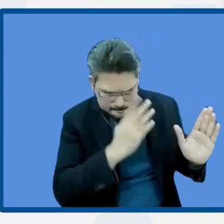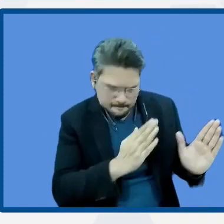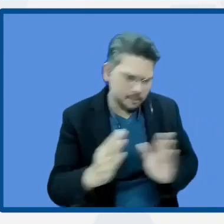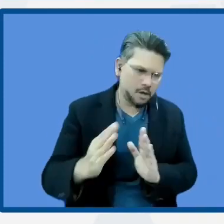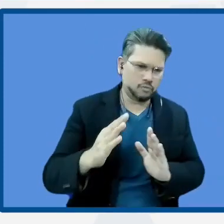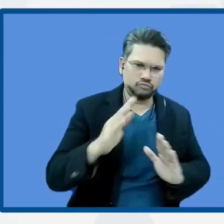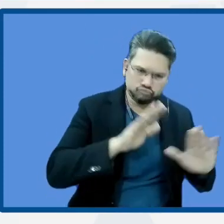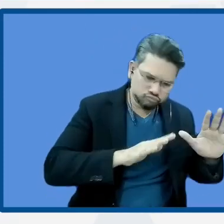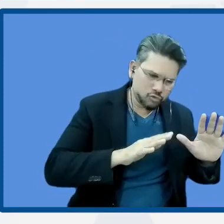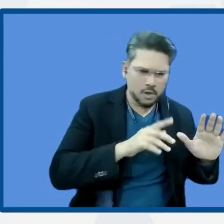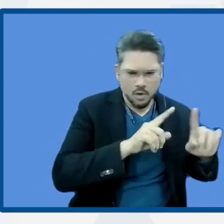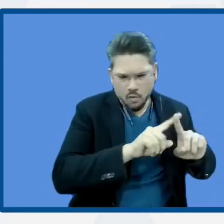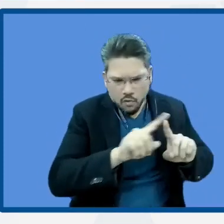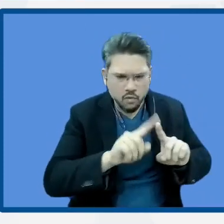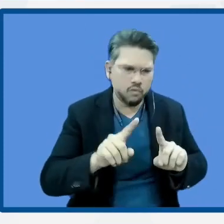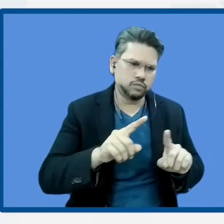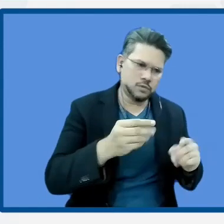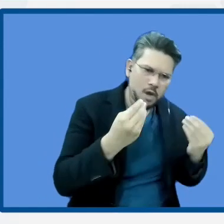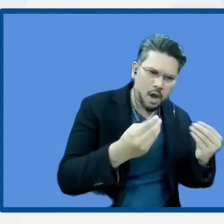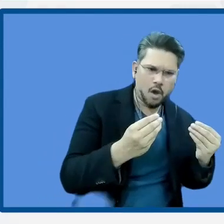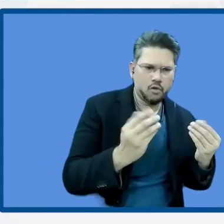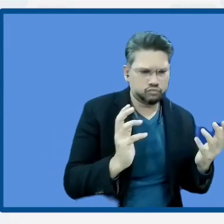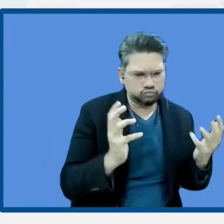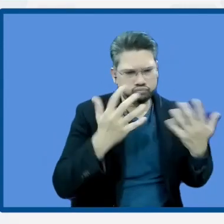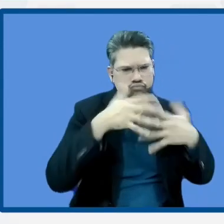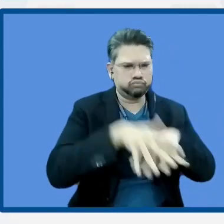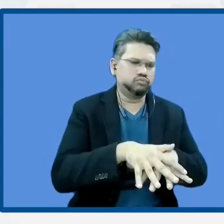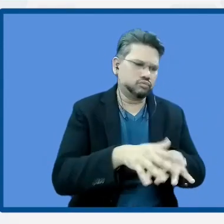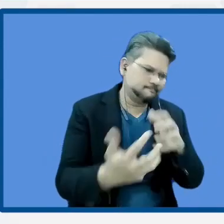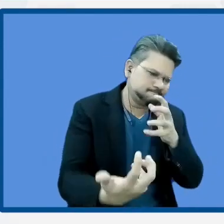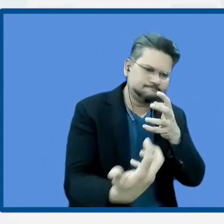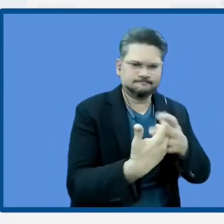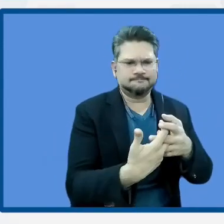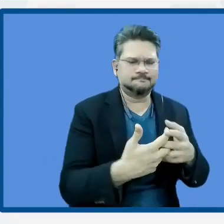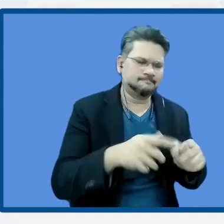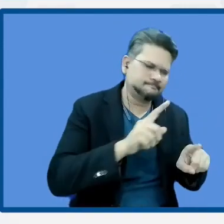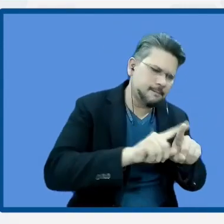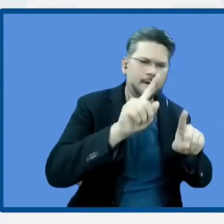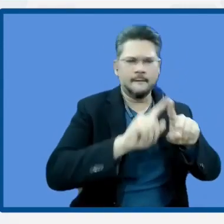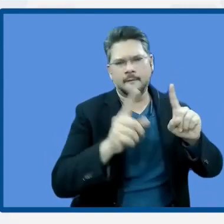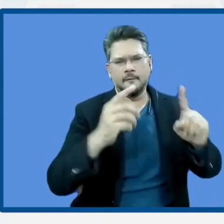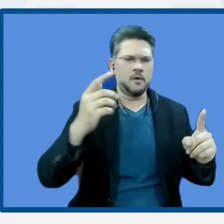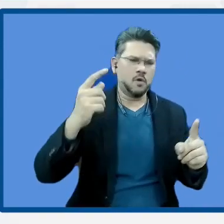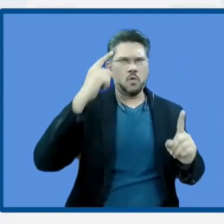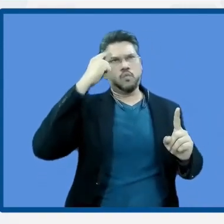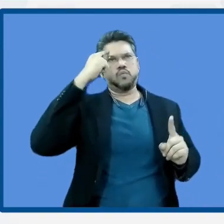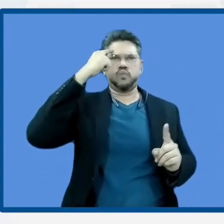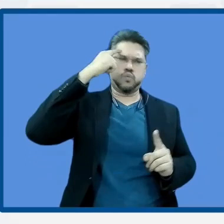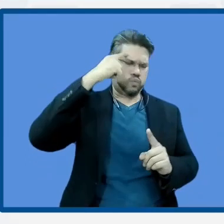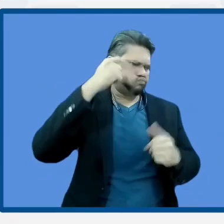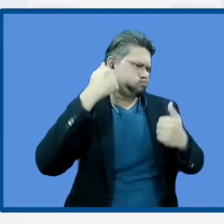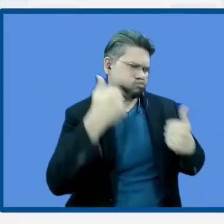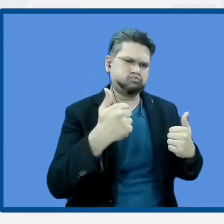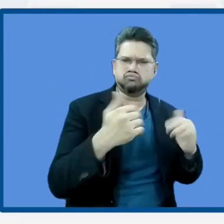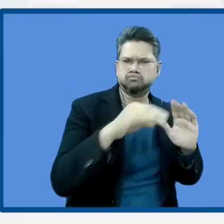schedules or how to integrate risk in public investments, etc. But